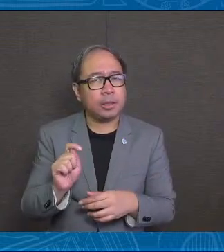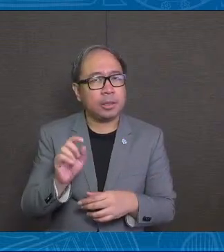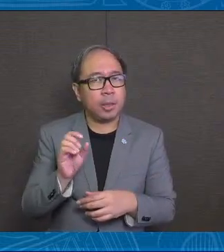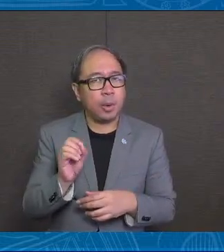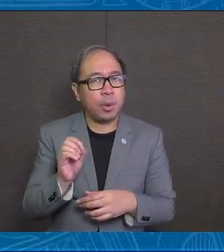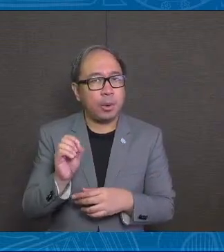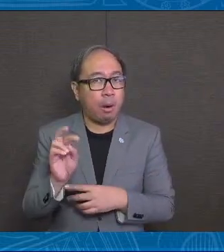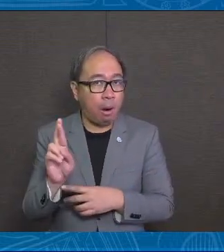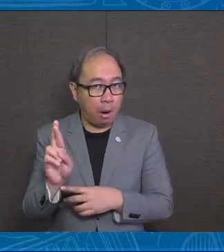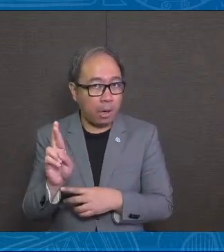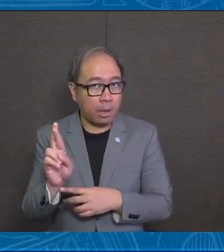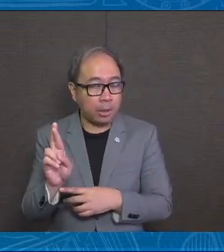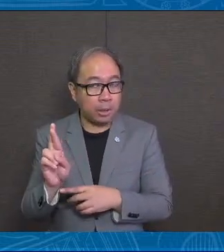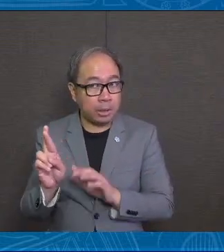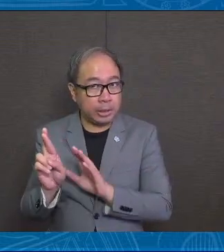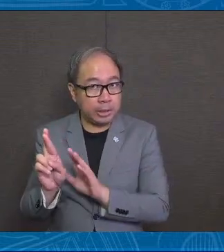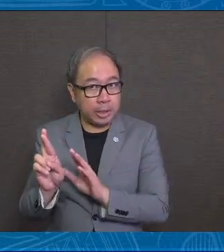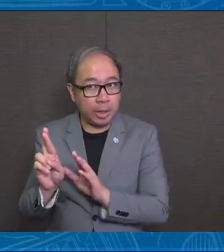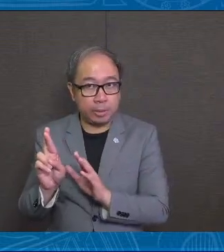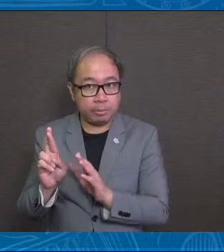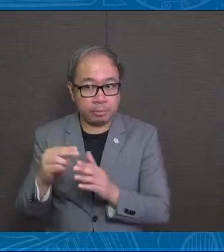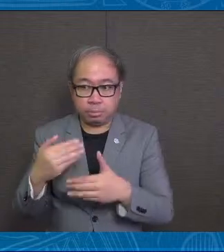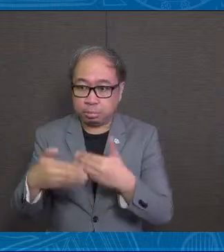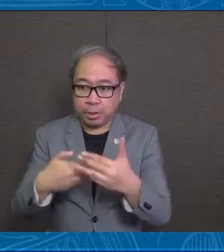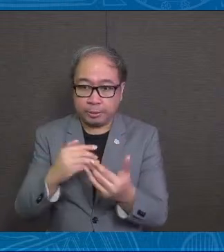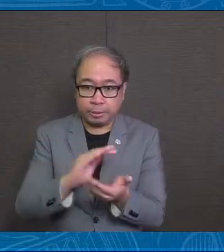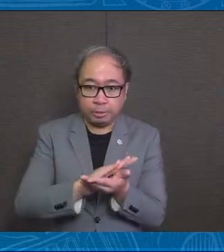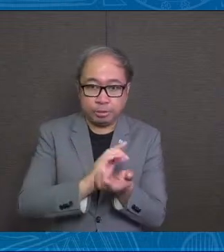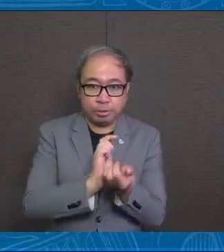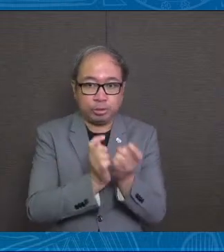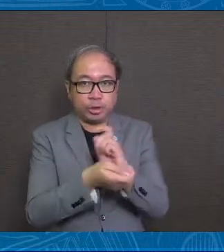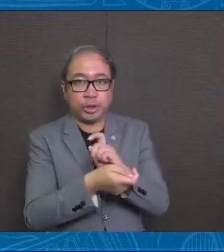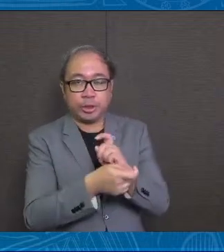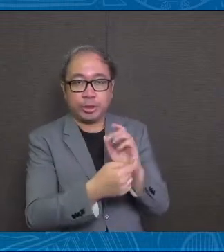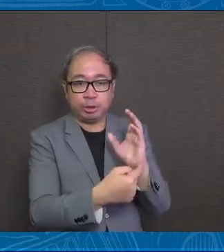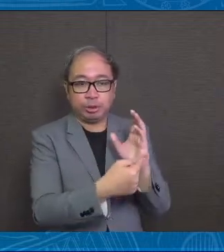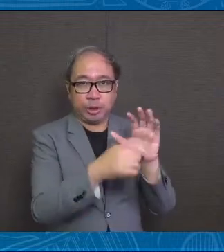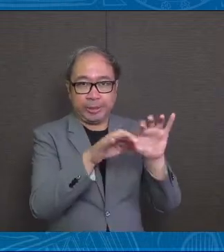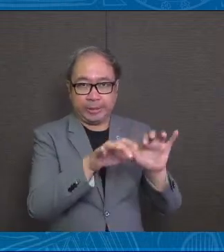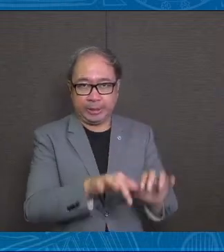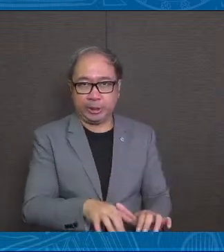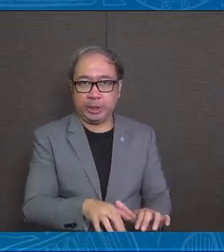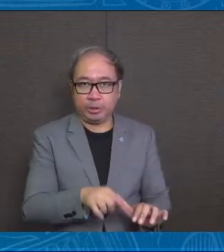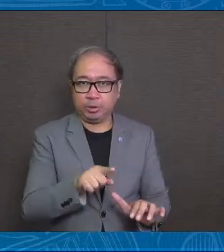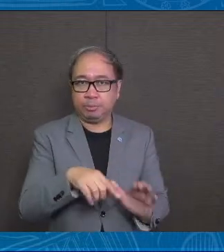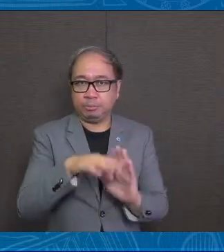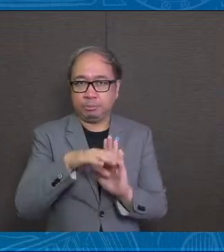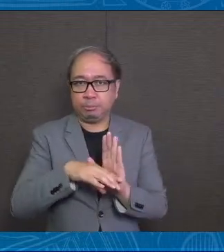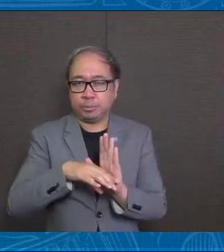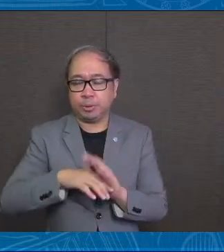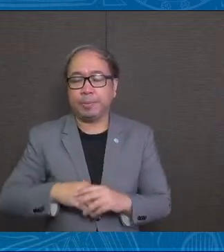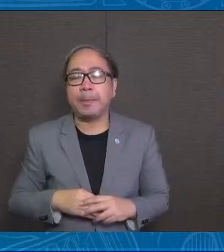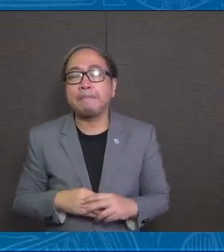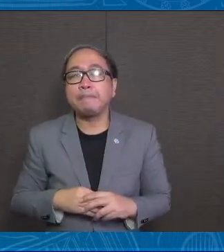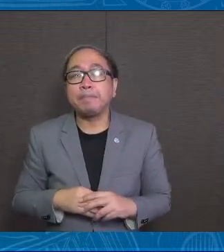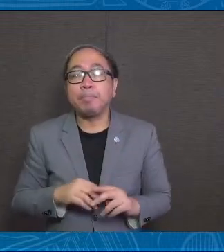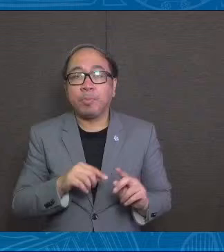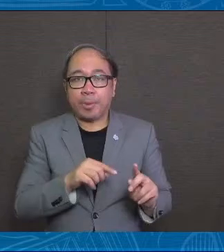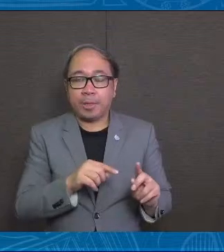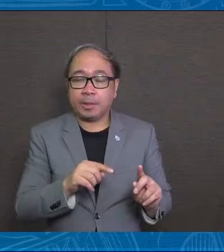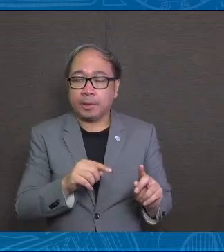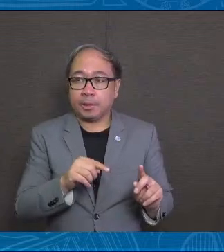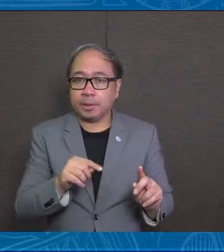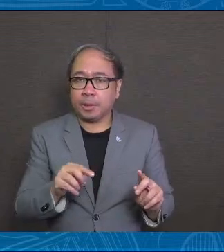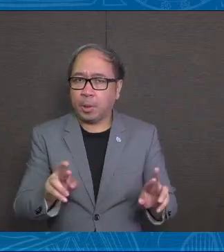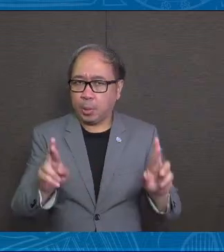our digitalization program. And we plan to start this by end of the